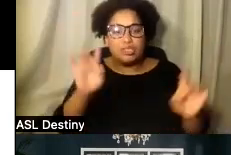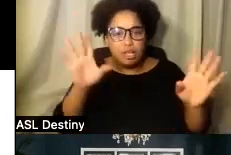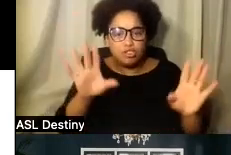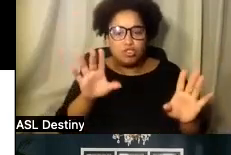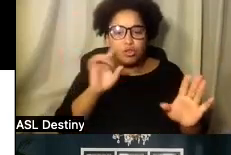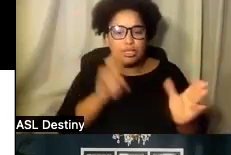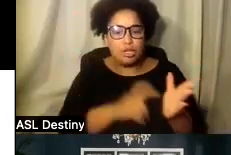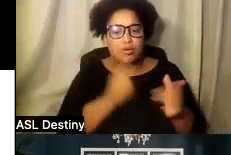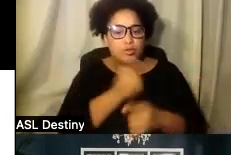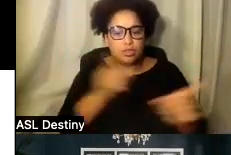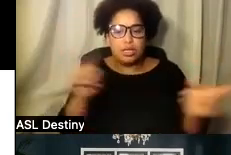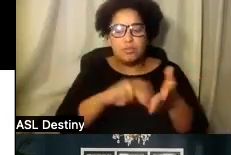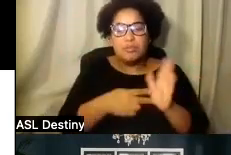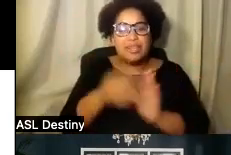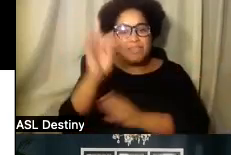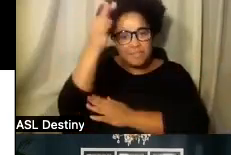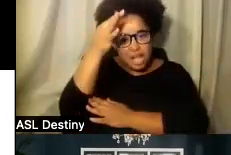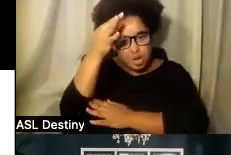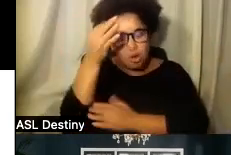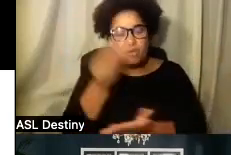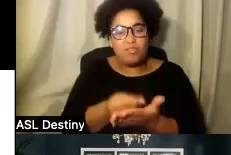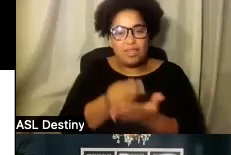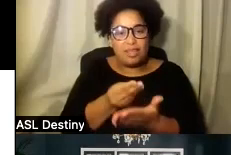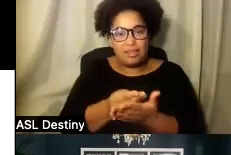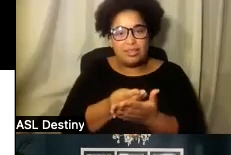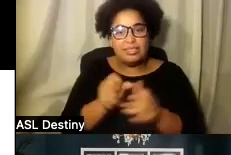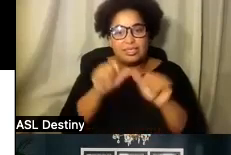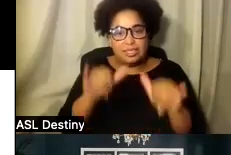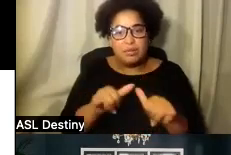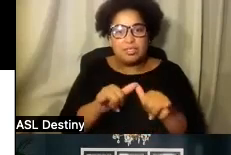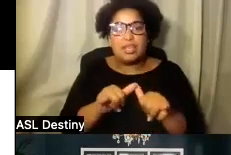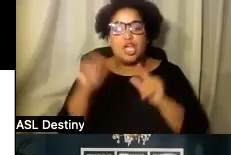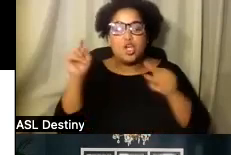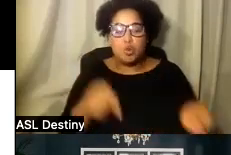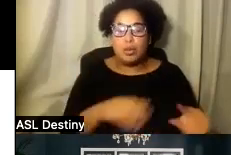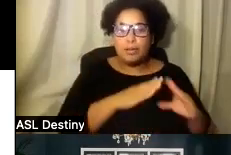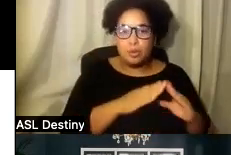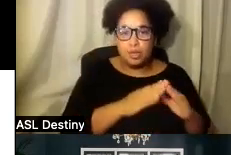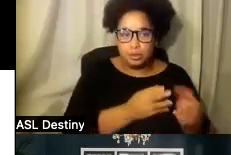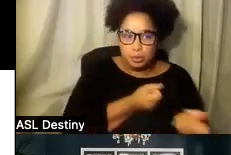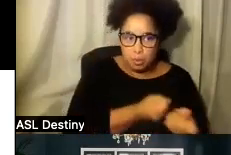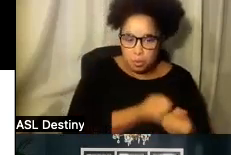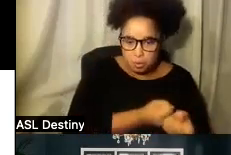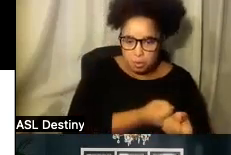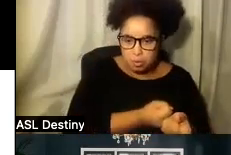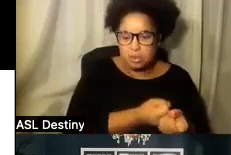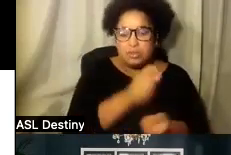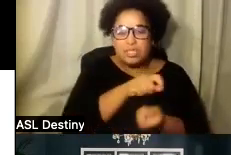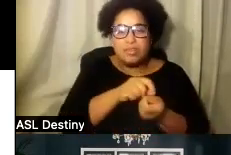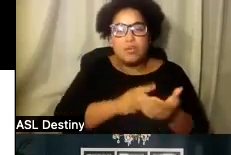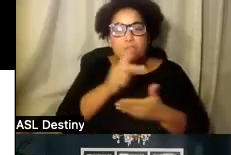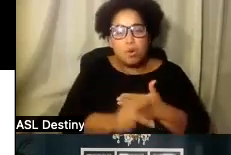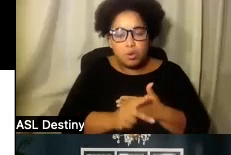brings federal aid and federal assistance into that community that's been struck by disaster. There are specific programs that can